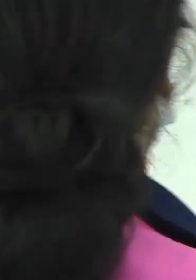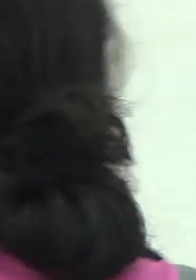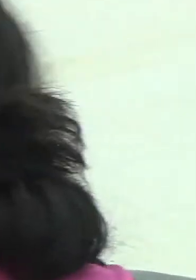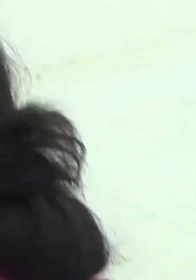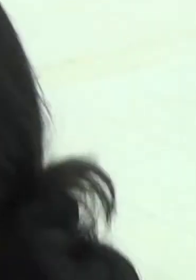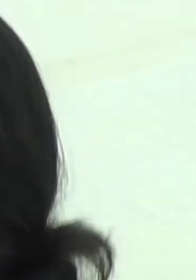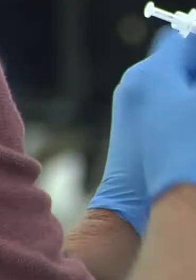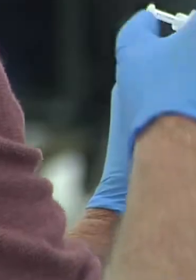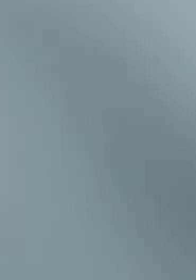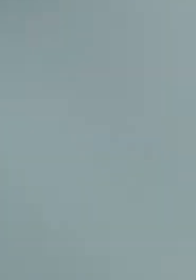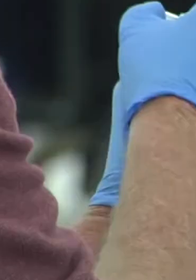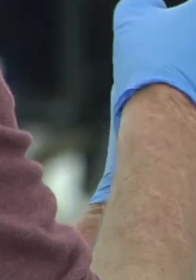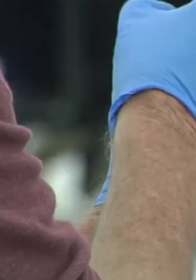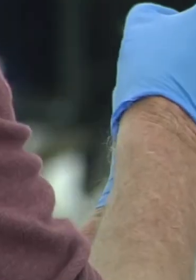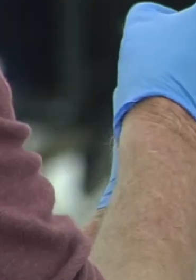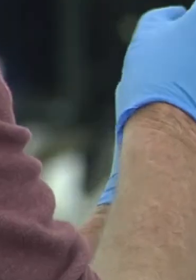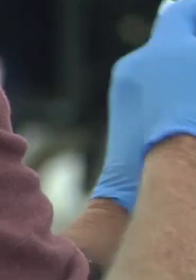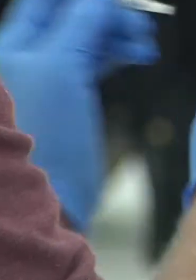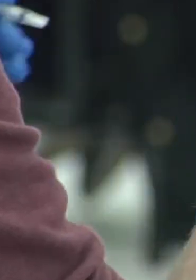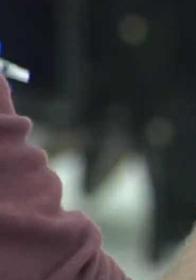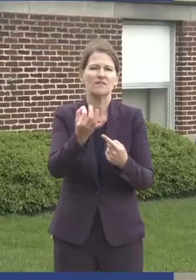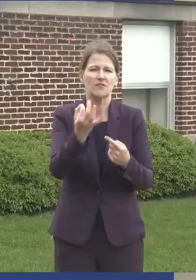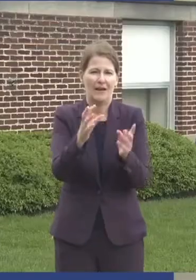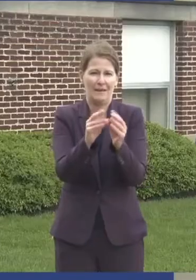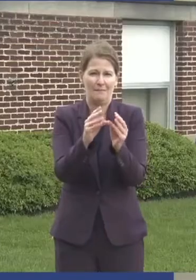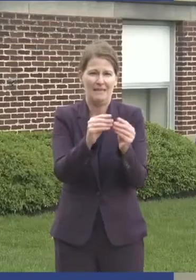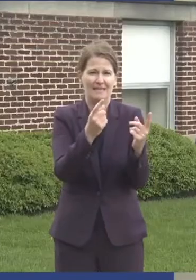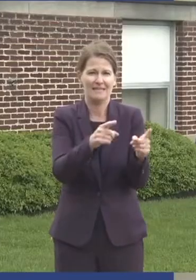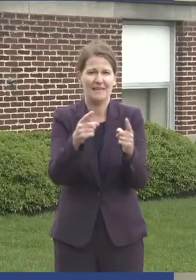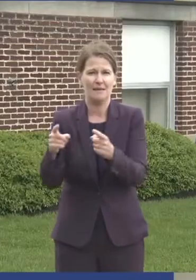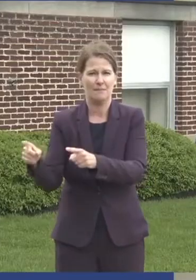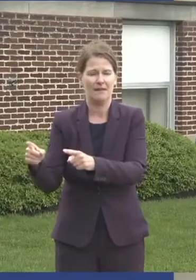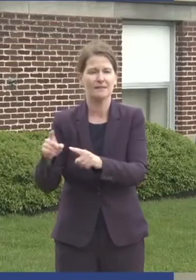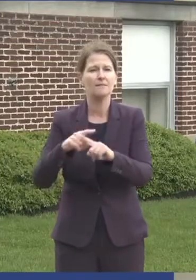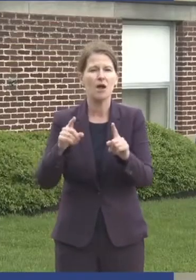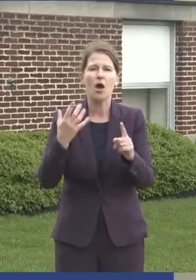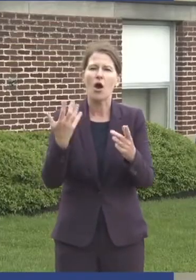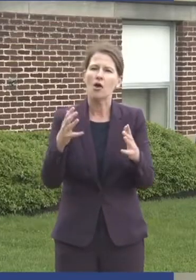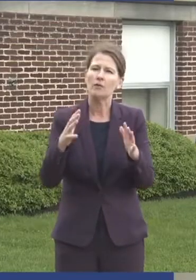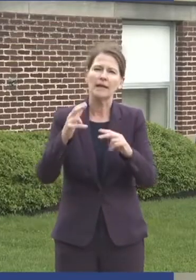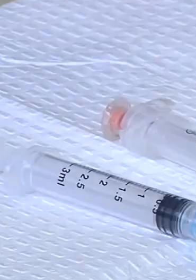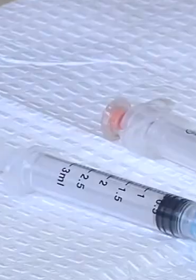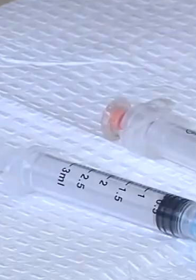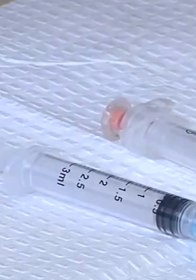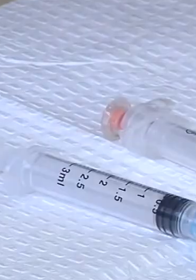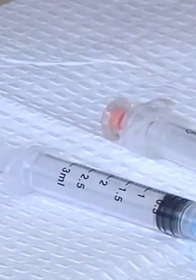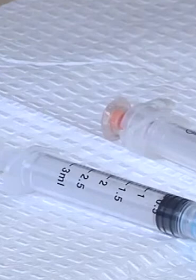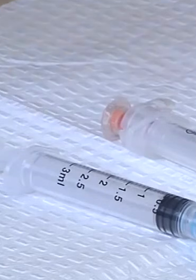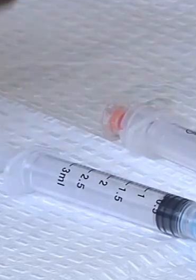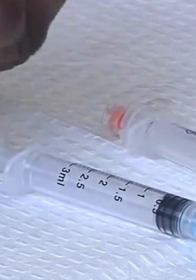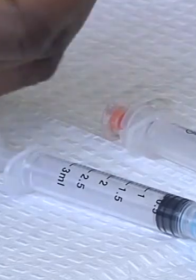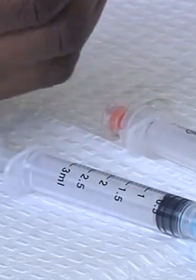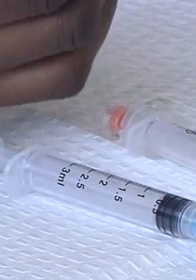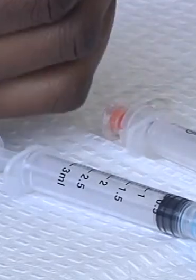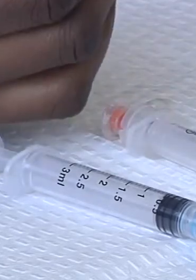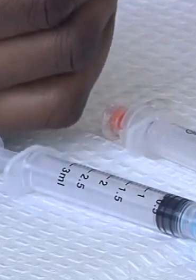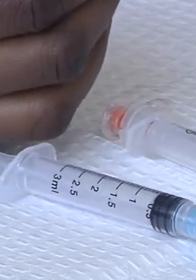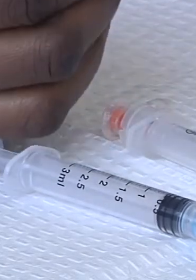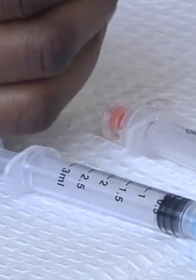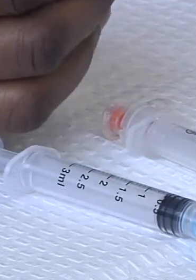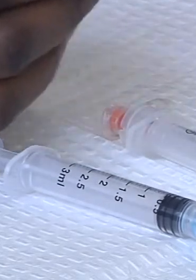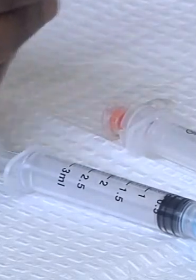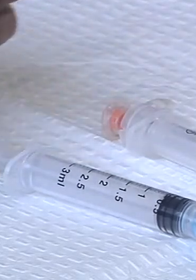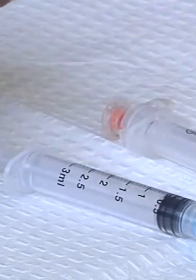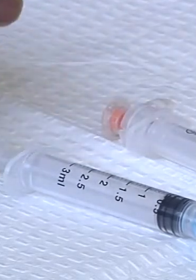not being seen in the Pfizer or Moderna vaccines. Pennsylvania Health Secretary Allison Beam says vaccine hesitancy is becoming more